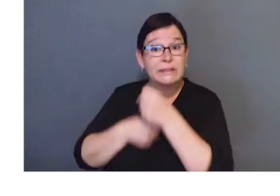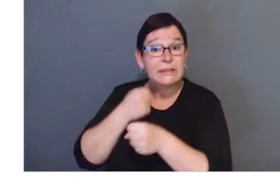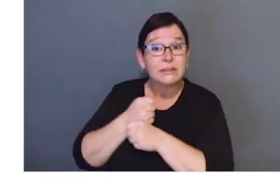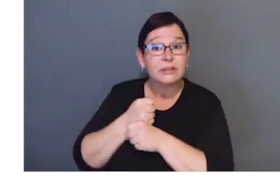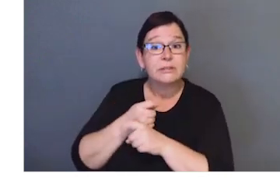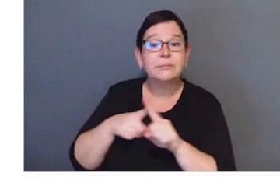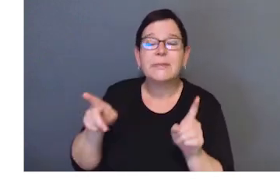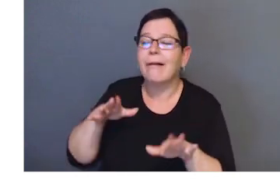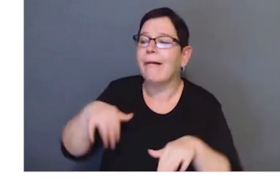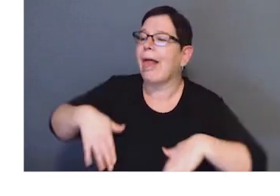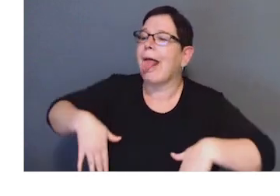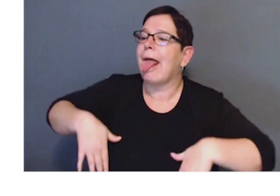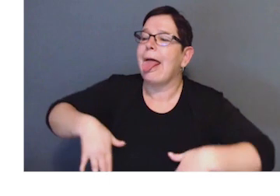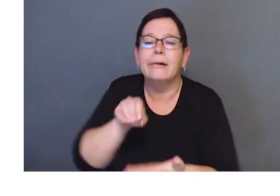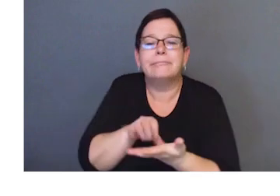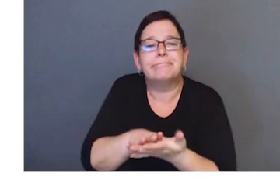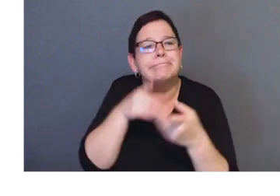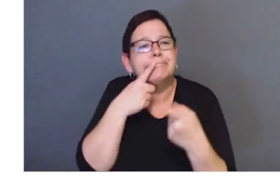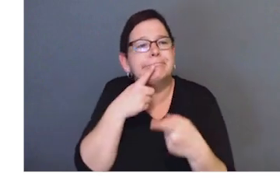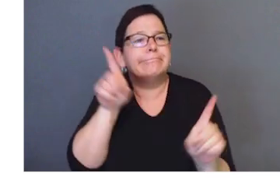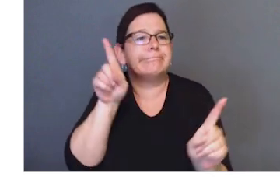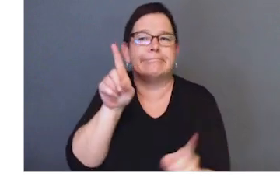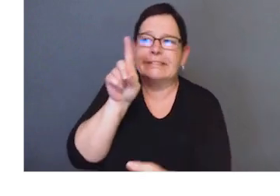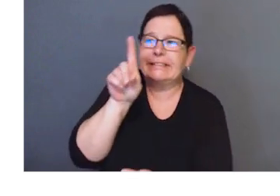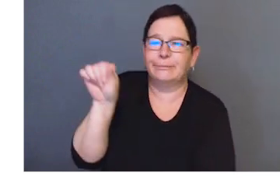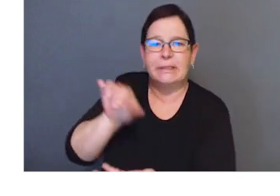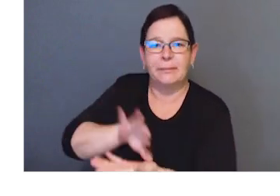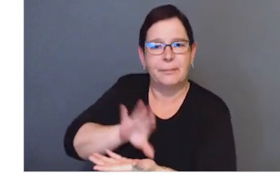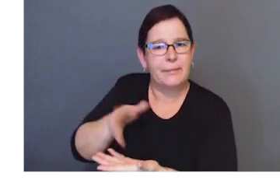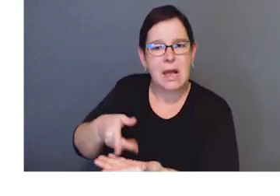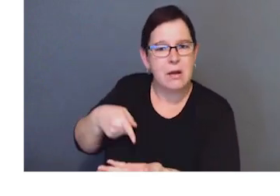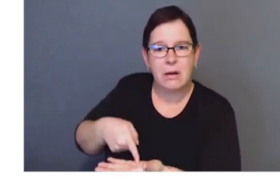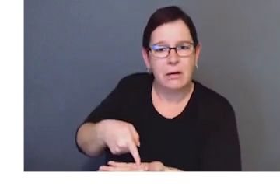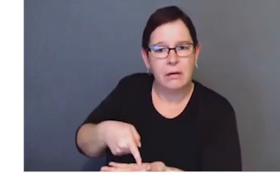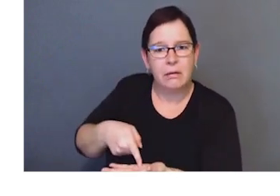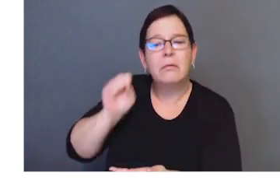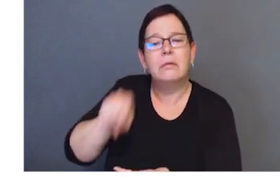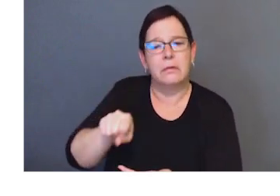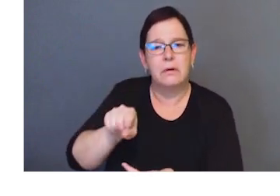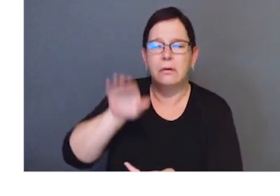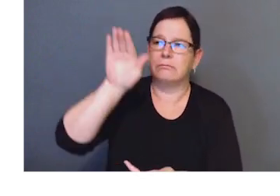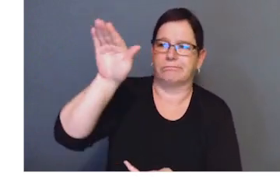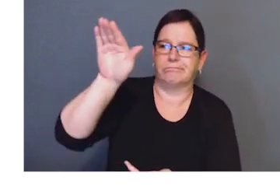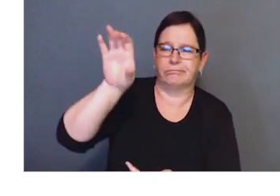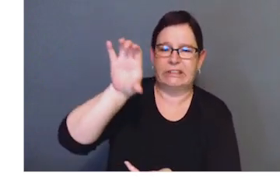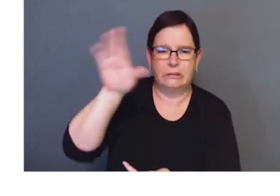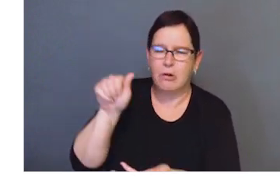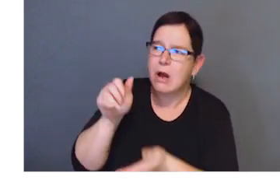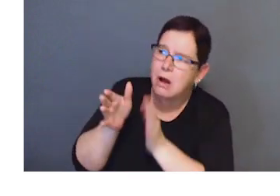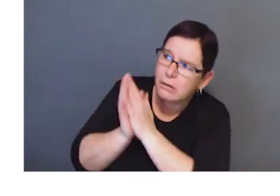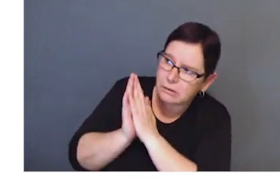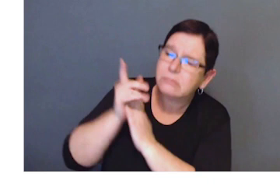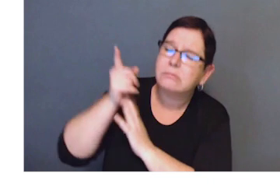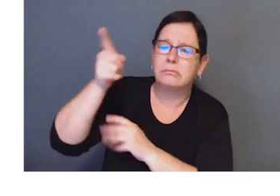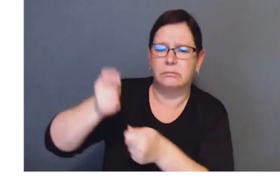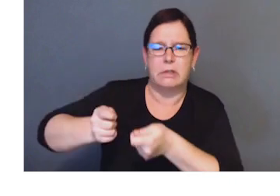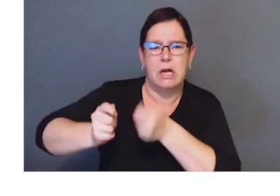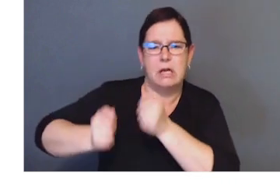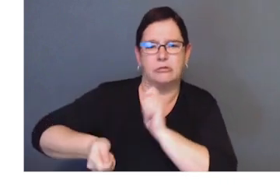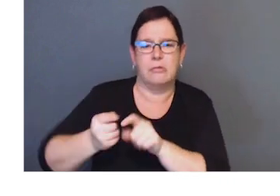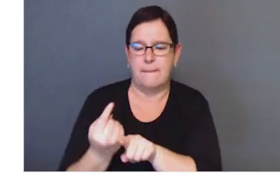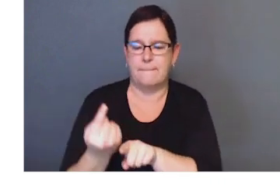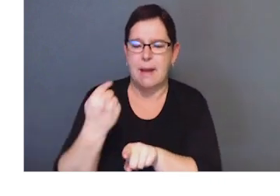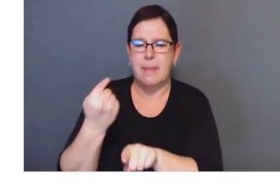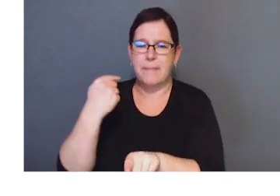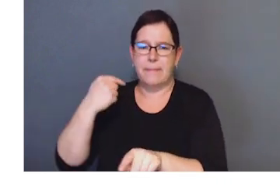can ask for adjustments to your tax returns for up to 9 previous years on your DTC